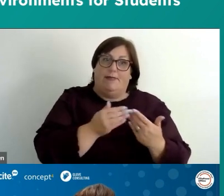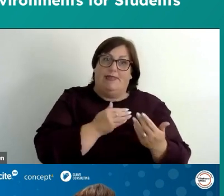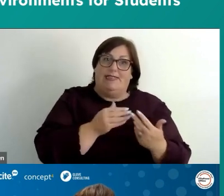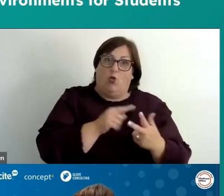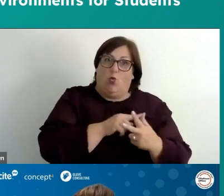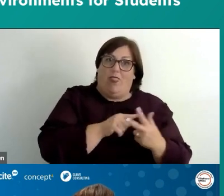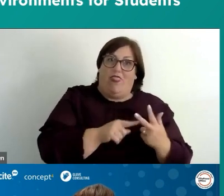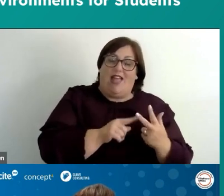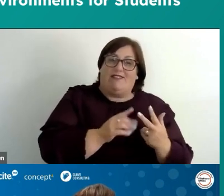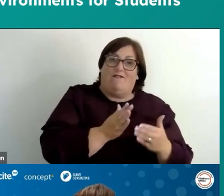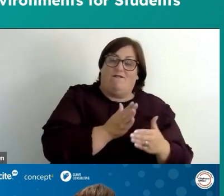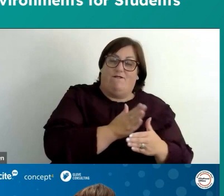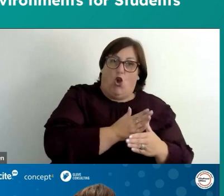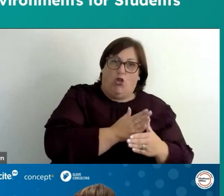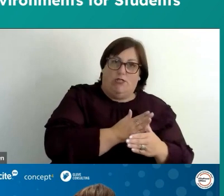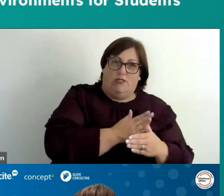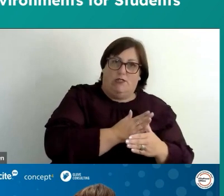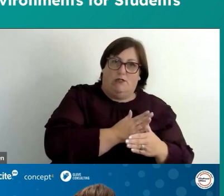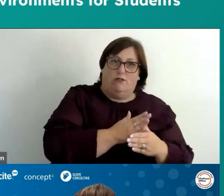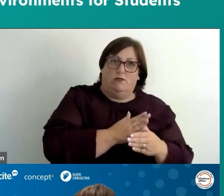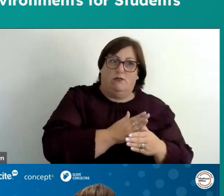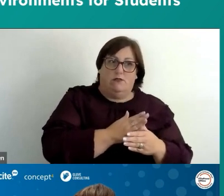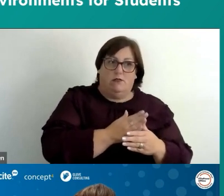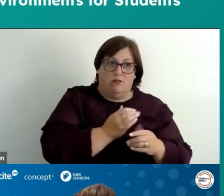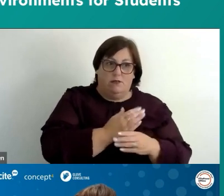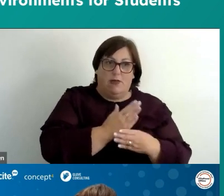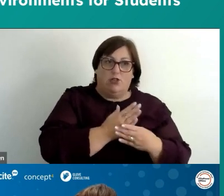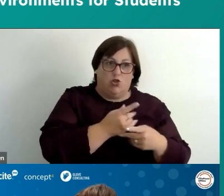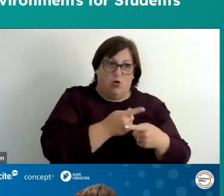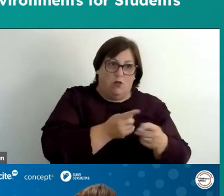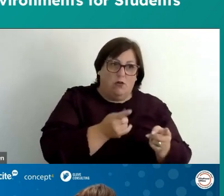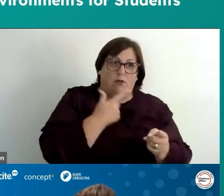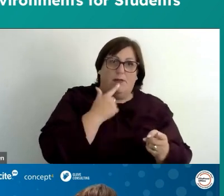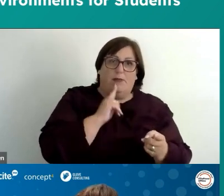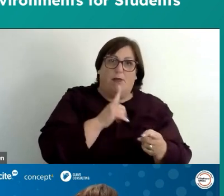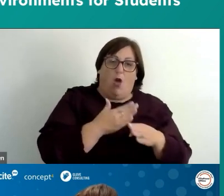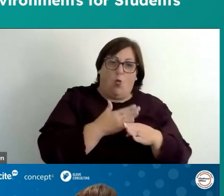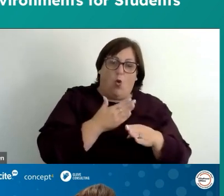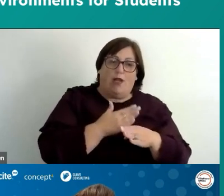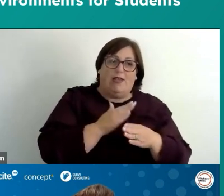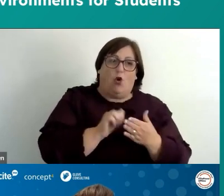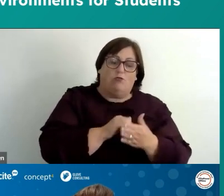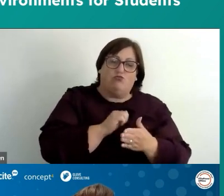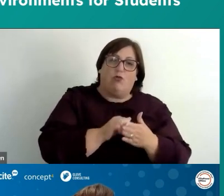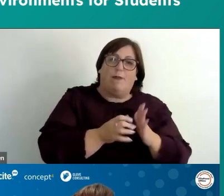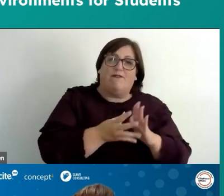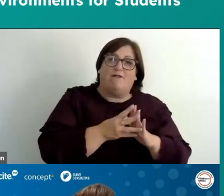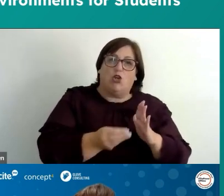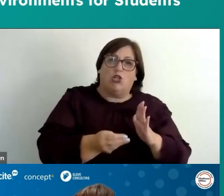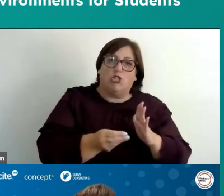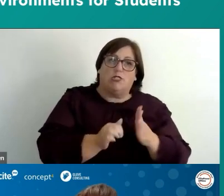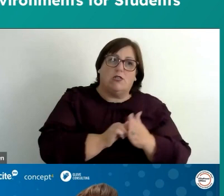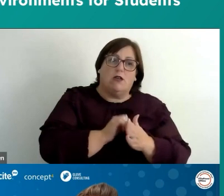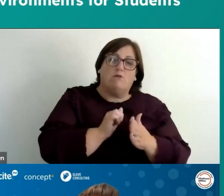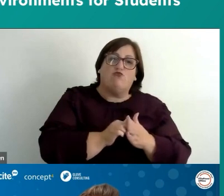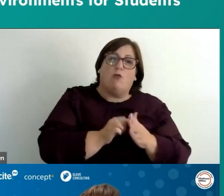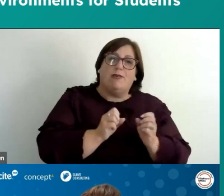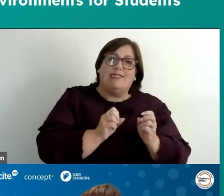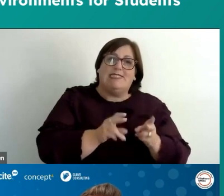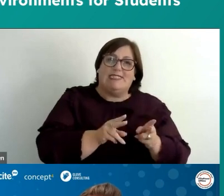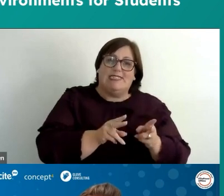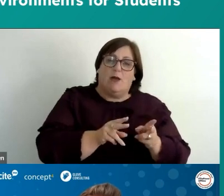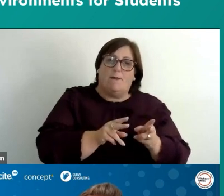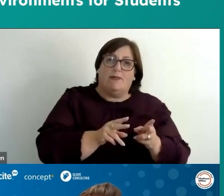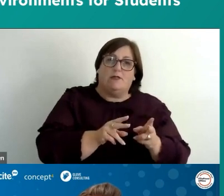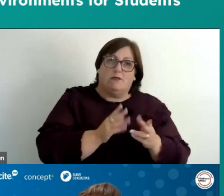and get people working on proper versions of kit, proper systems. So again, back to, are you